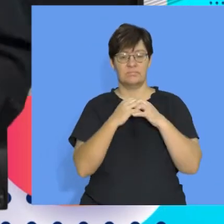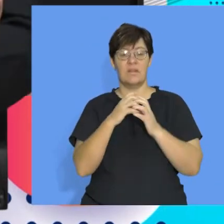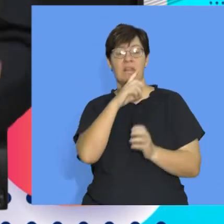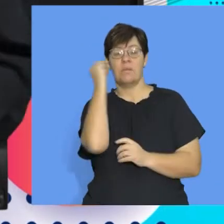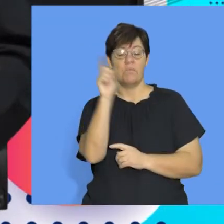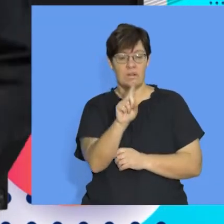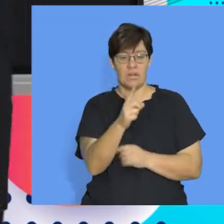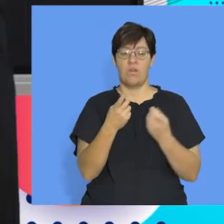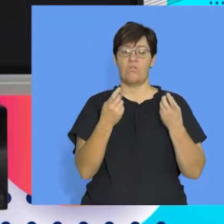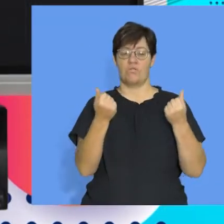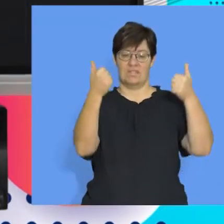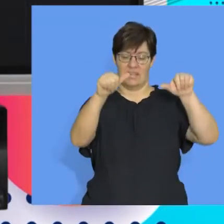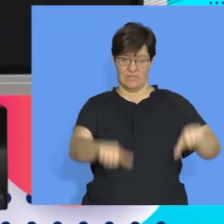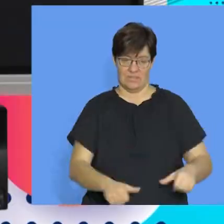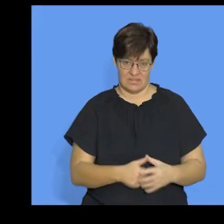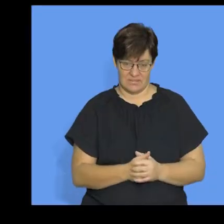call cost accounting.